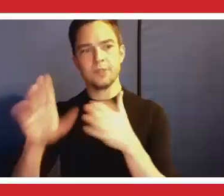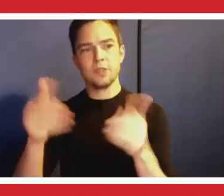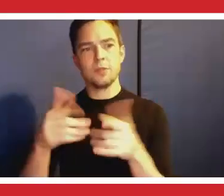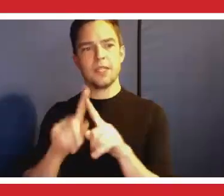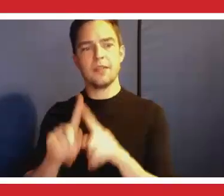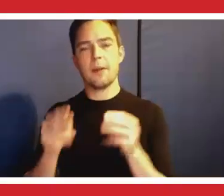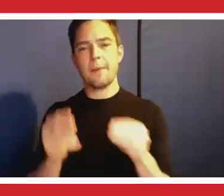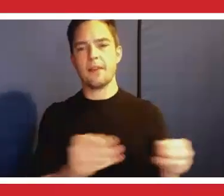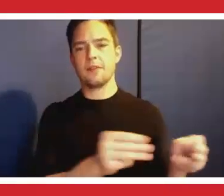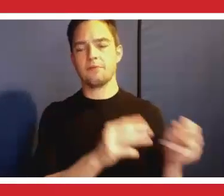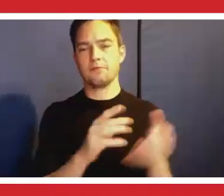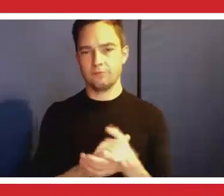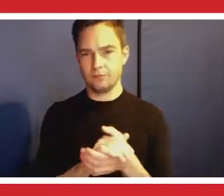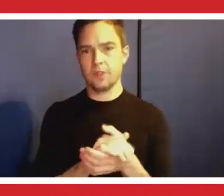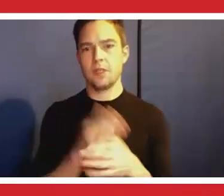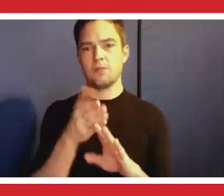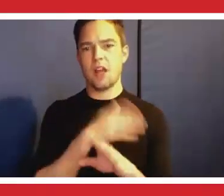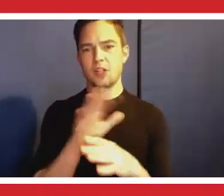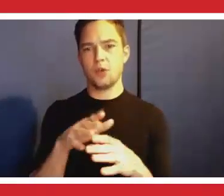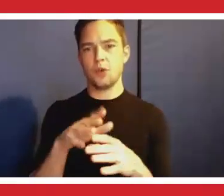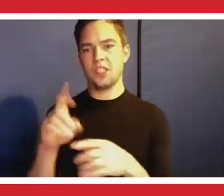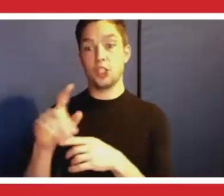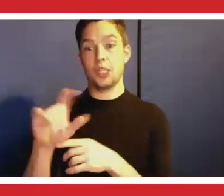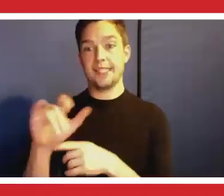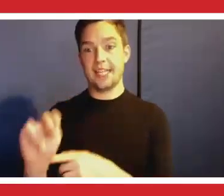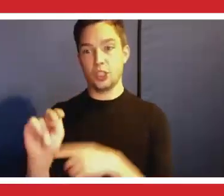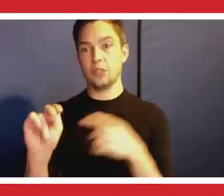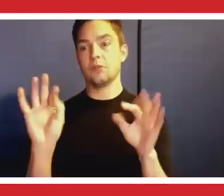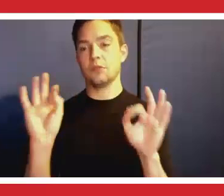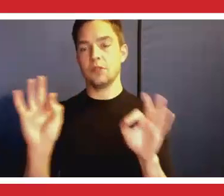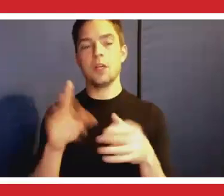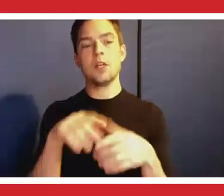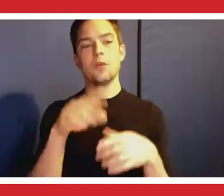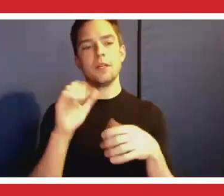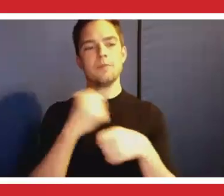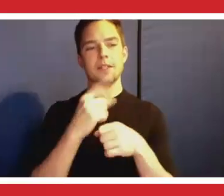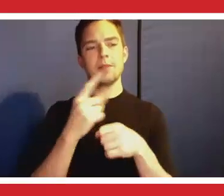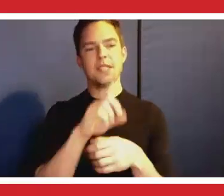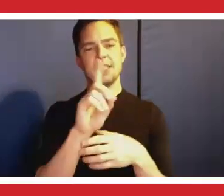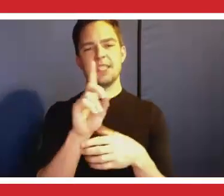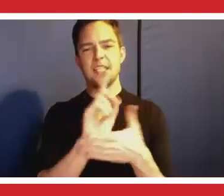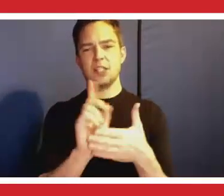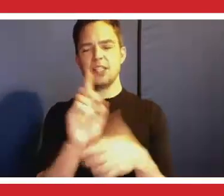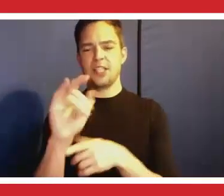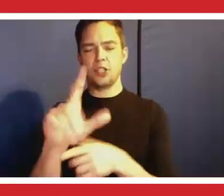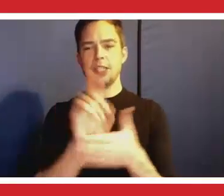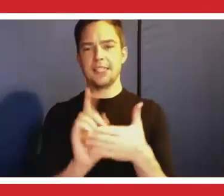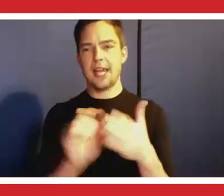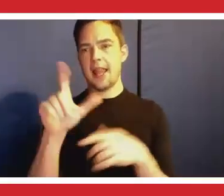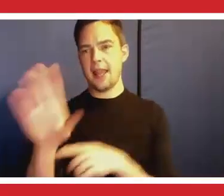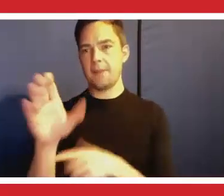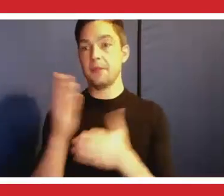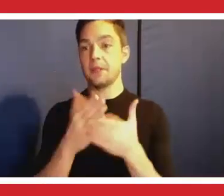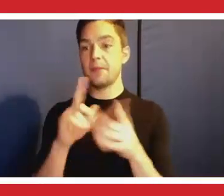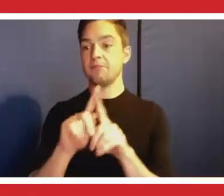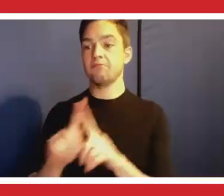helpful. We introduced something called Digital Service Design Lab. So series of these labs that were done over